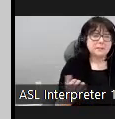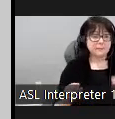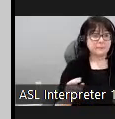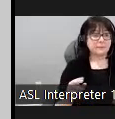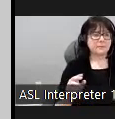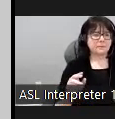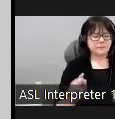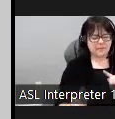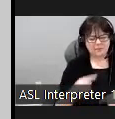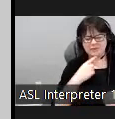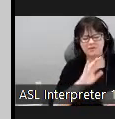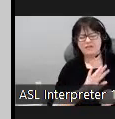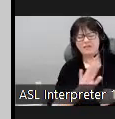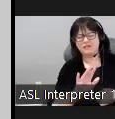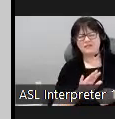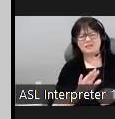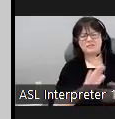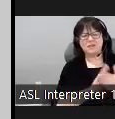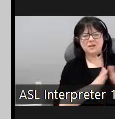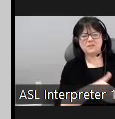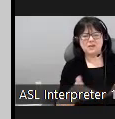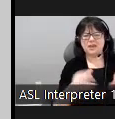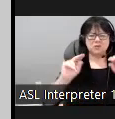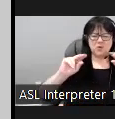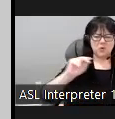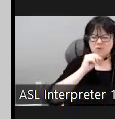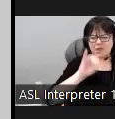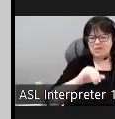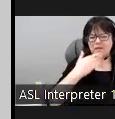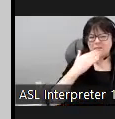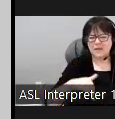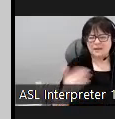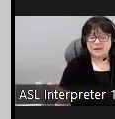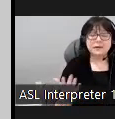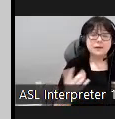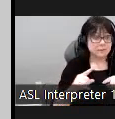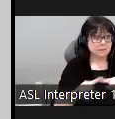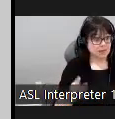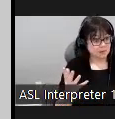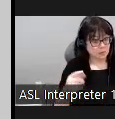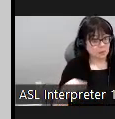get that bad. But what we want people to understand is that when you see this kind of